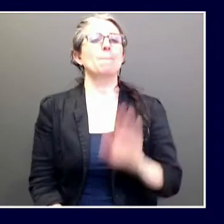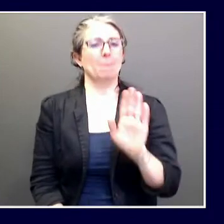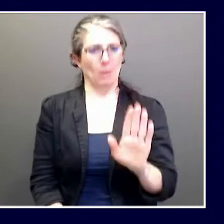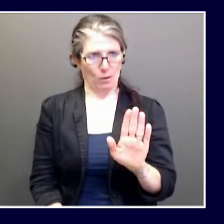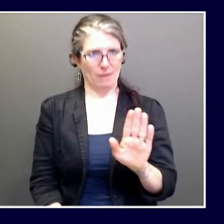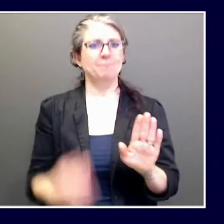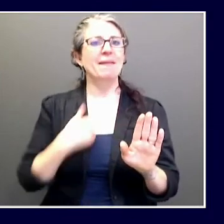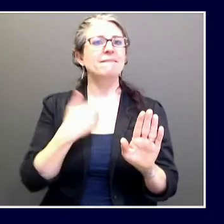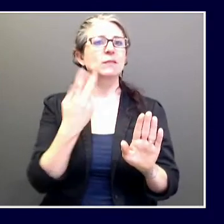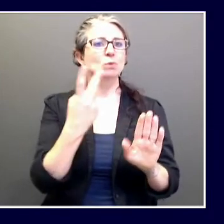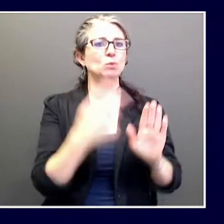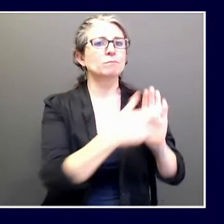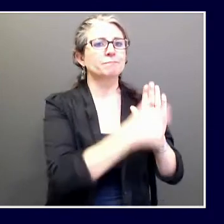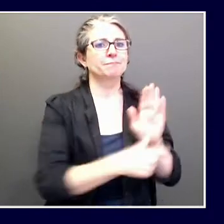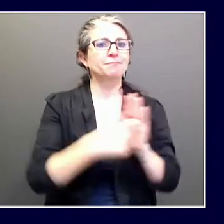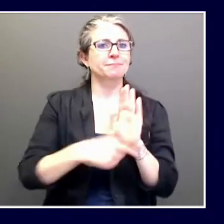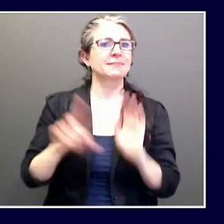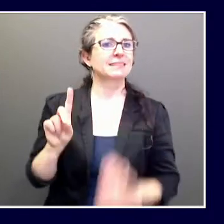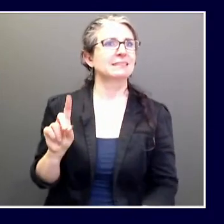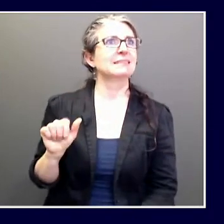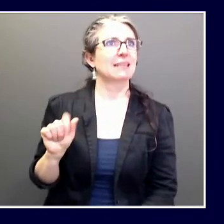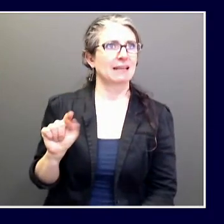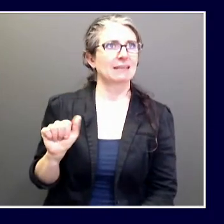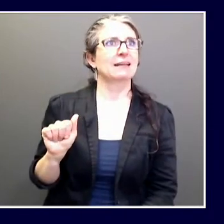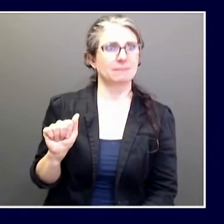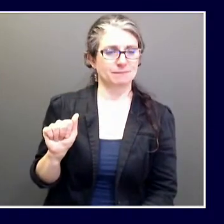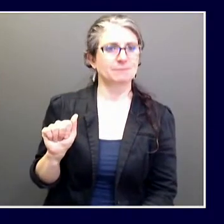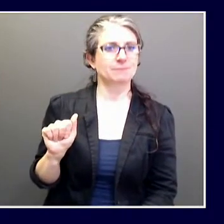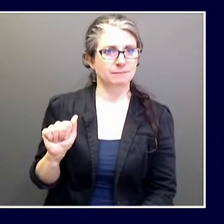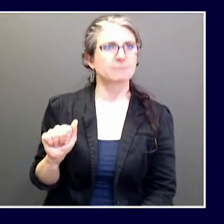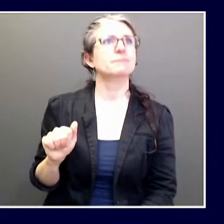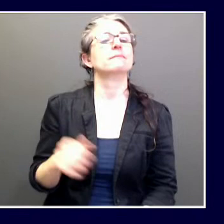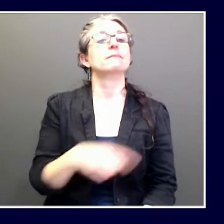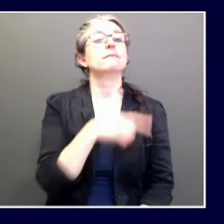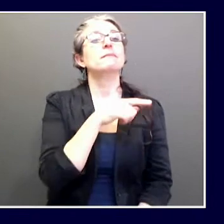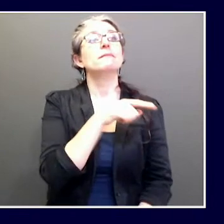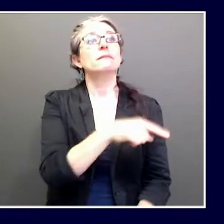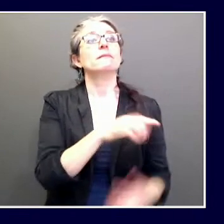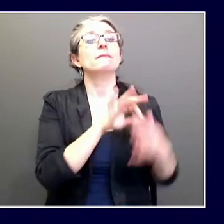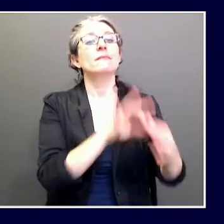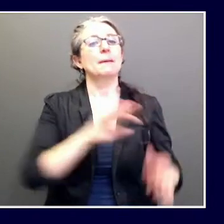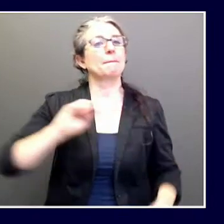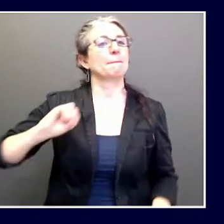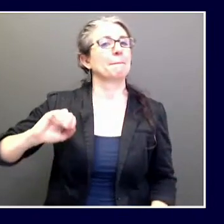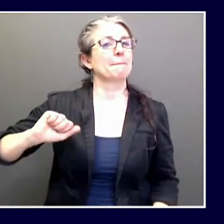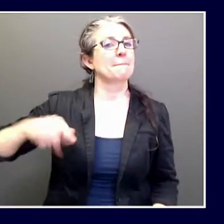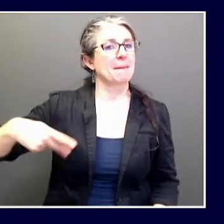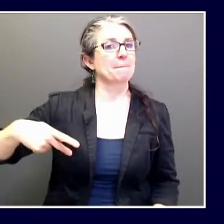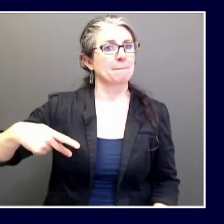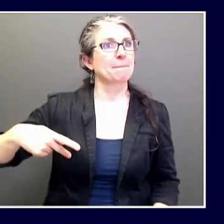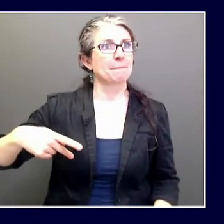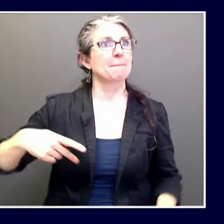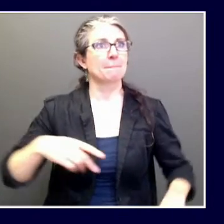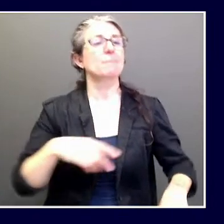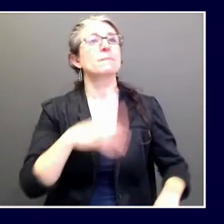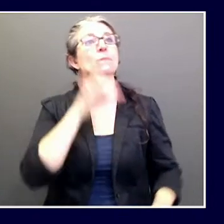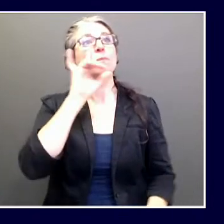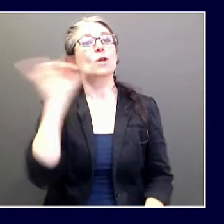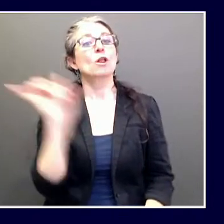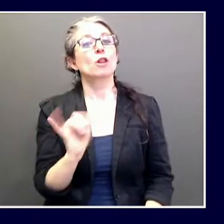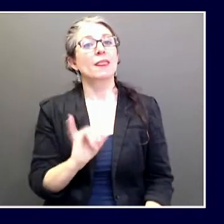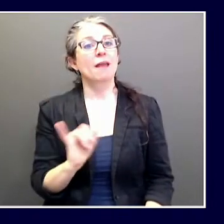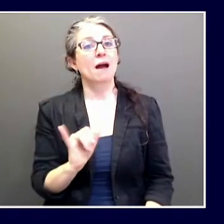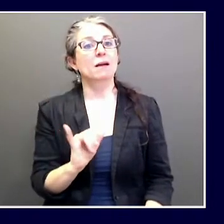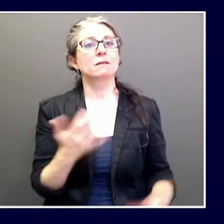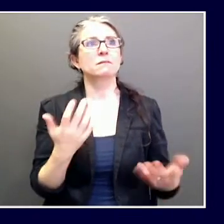that notes vaccination rates by zip code. So you yourself can take a look and see if in your zip code or a zip code you